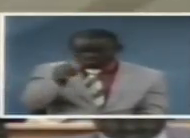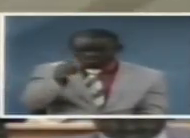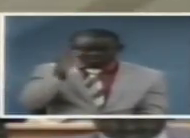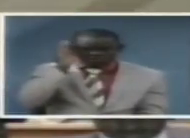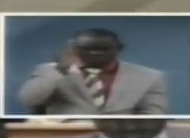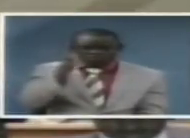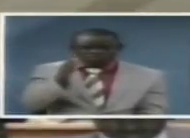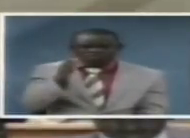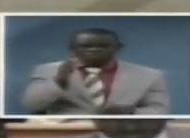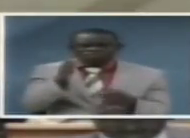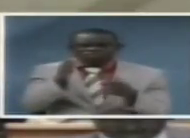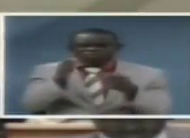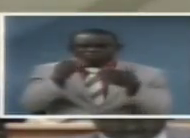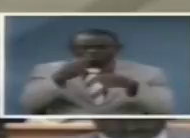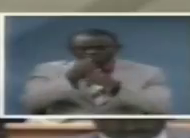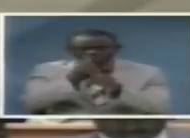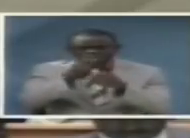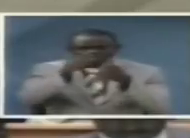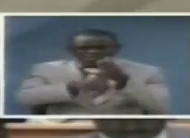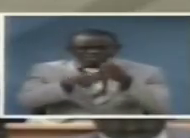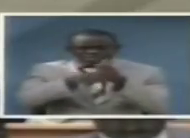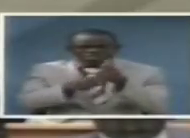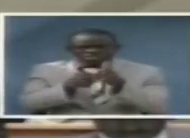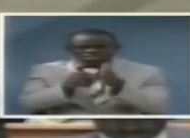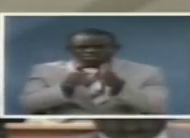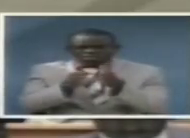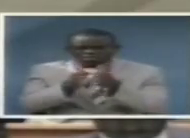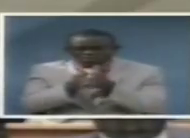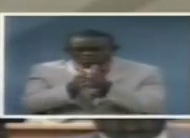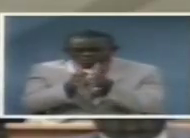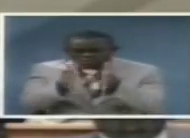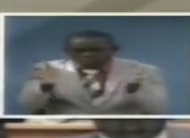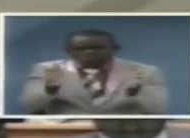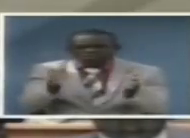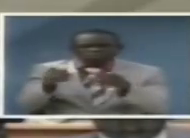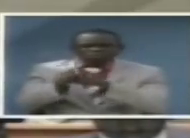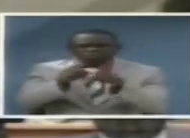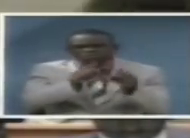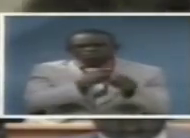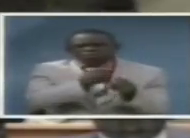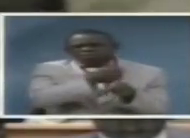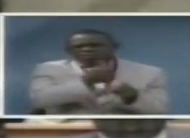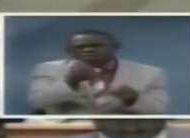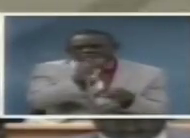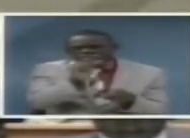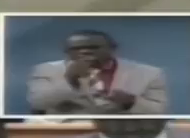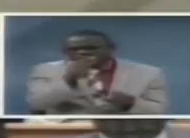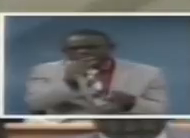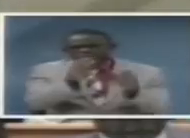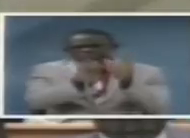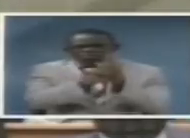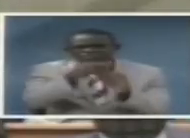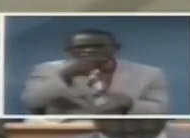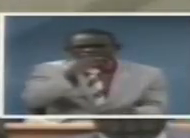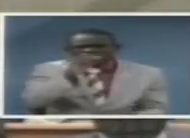the tax base and enhancing of mineral production to include non-traditional minerals such as